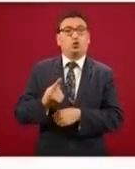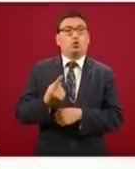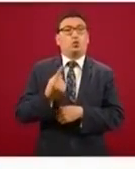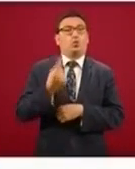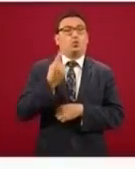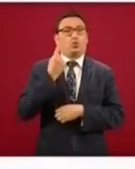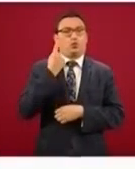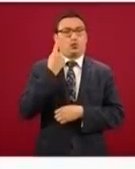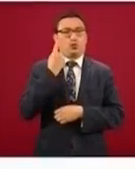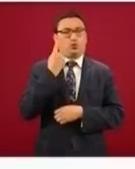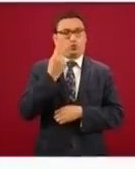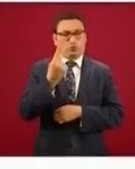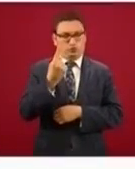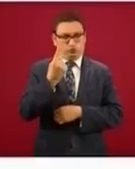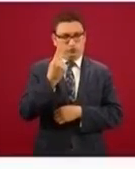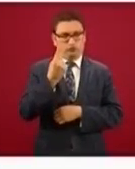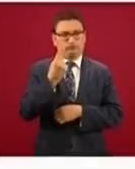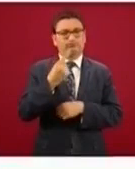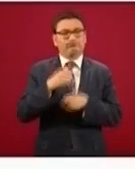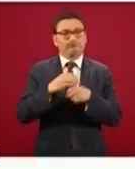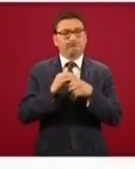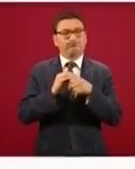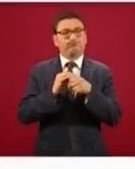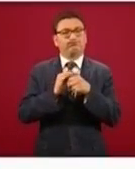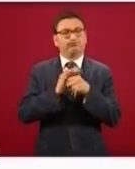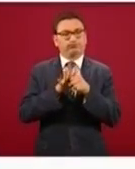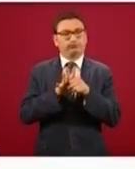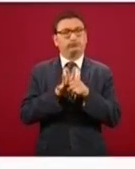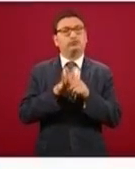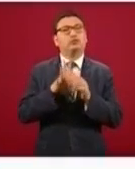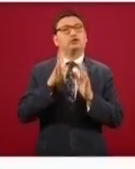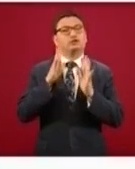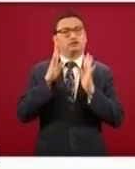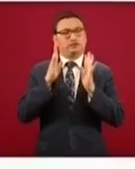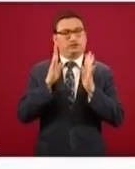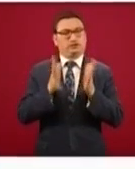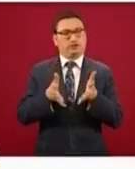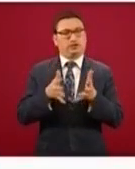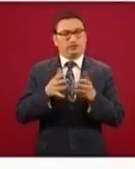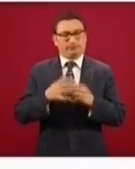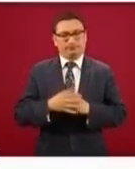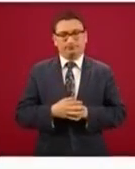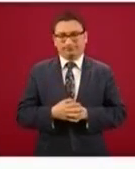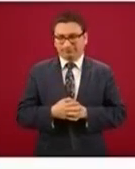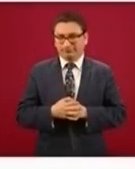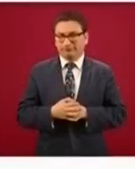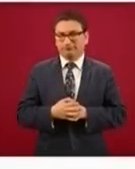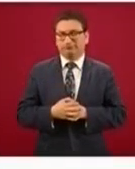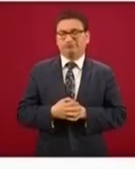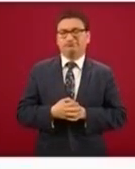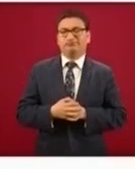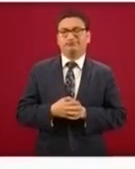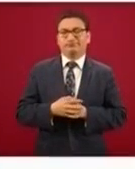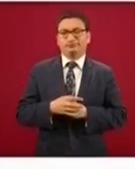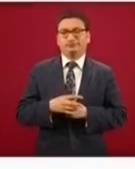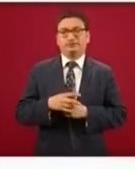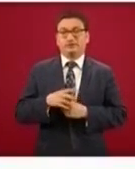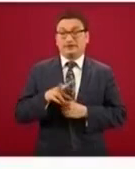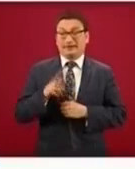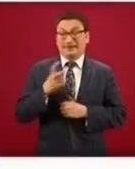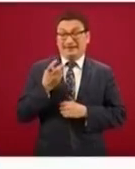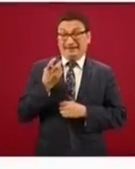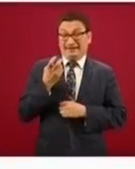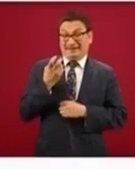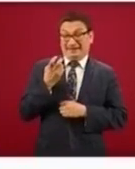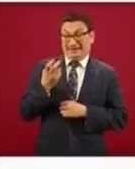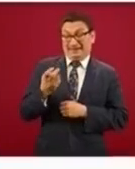Mexico City, the other's in the northern state of Sinaloa. Neither of the patients is seriously ill. Family members of these patients have also been placed